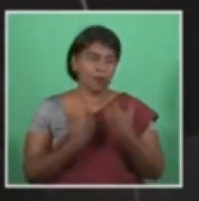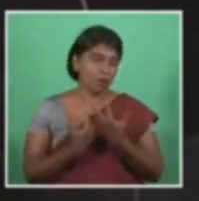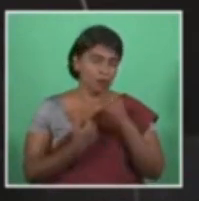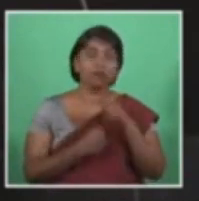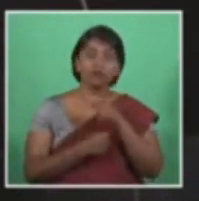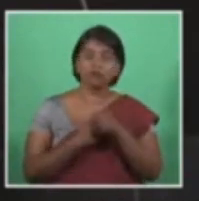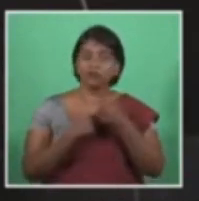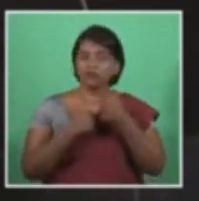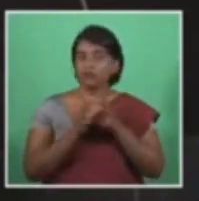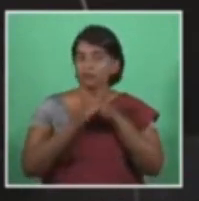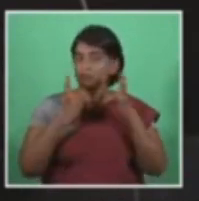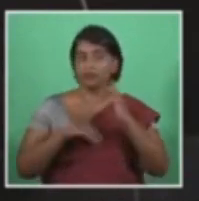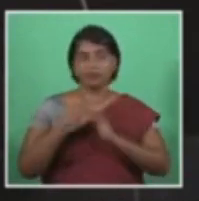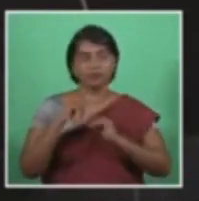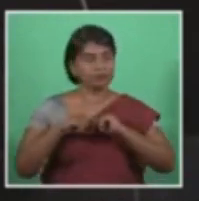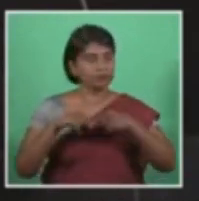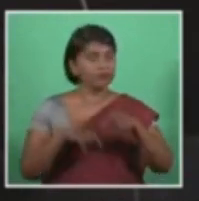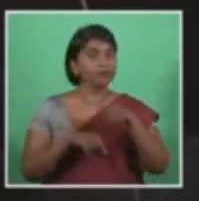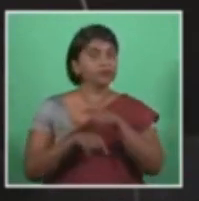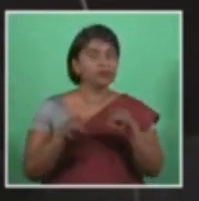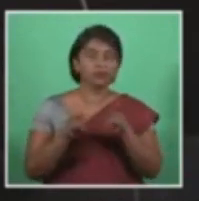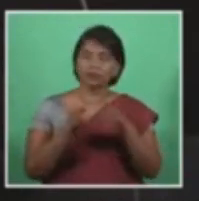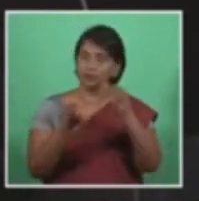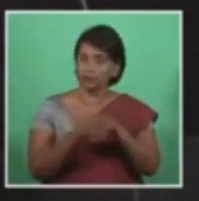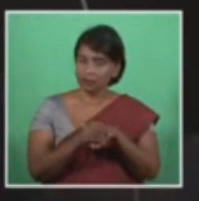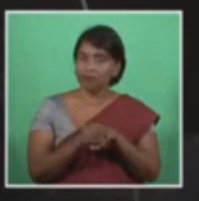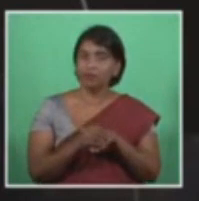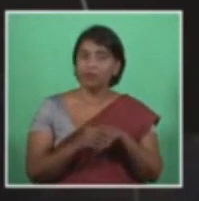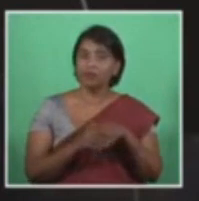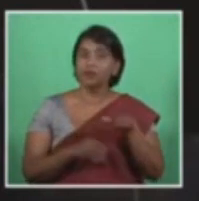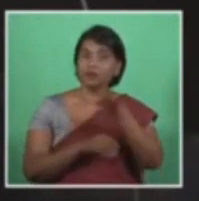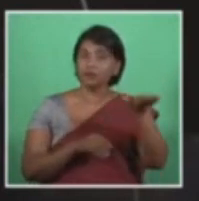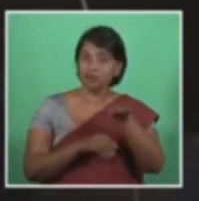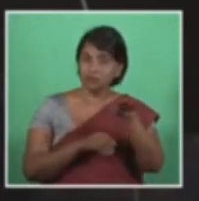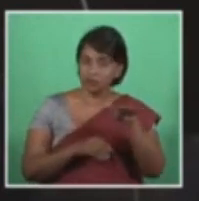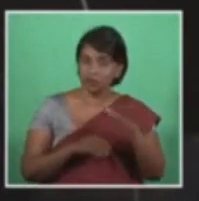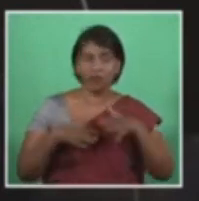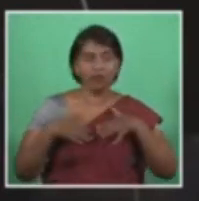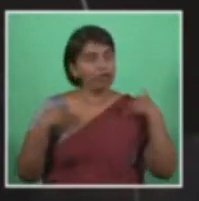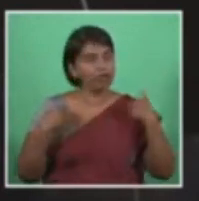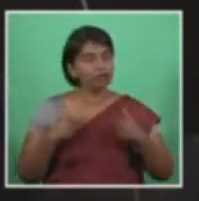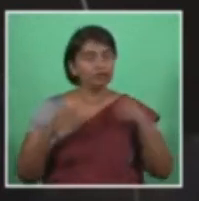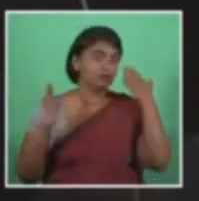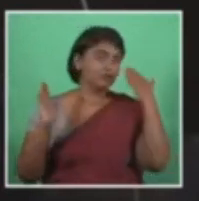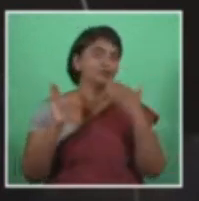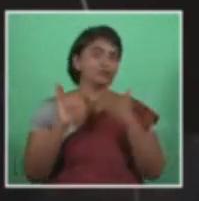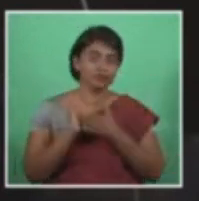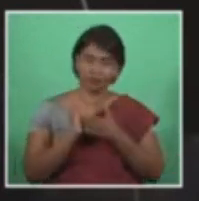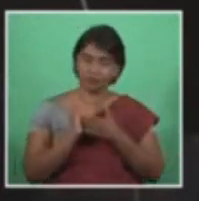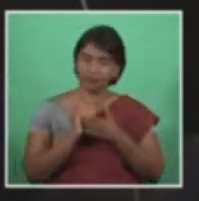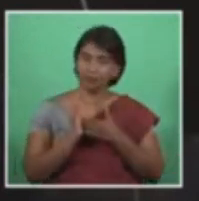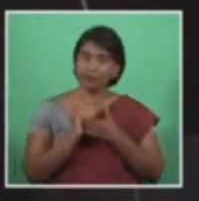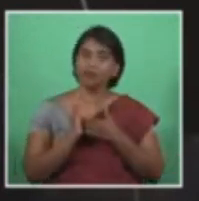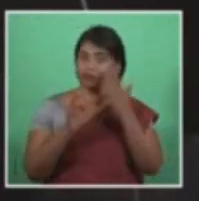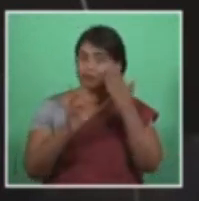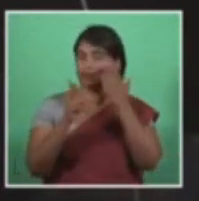much bigger, much wider process which understands the social and the health related aspects of dependency